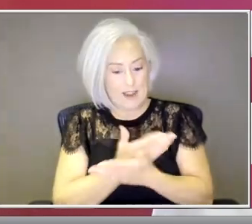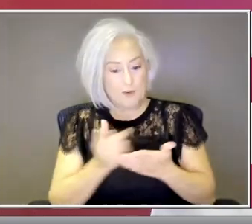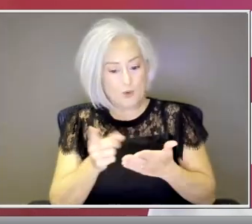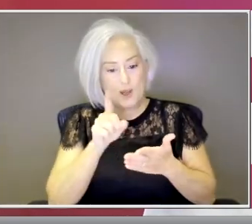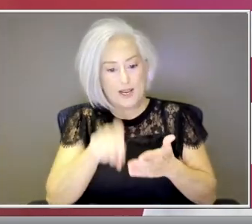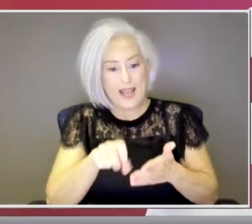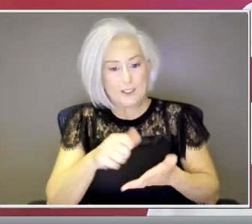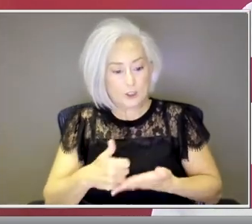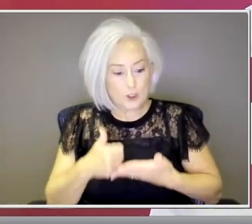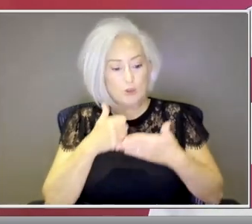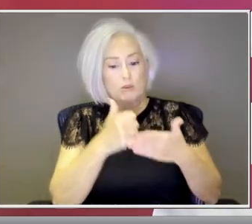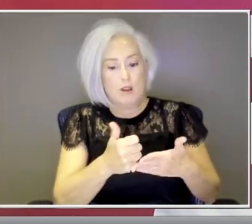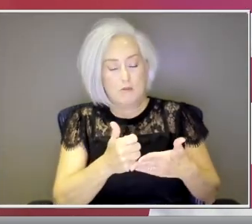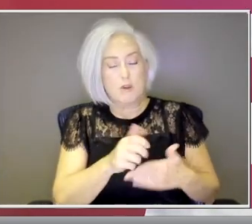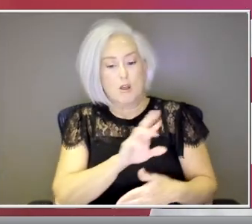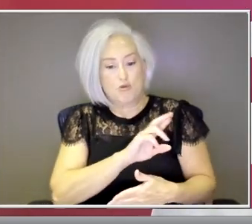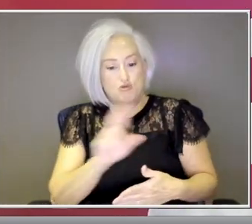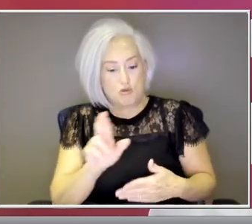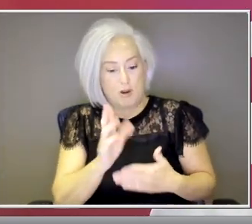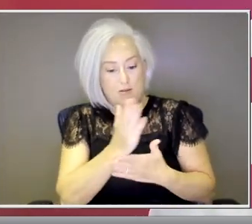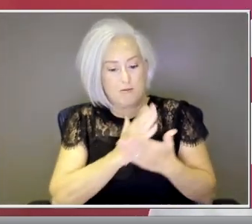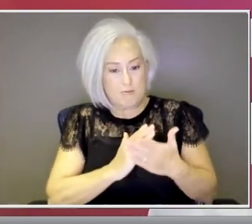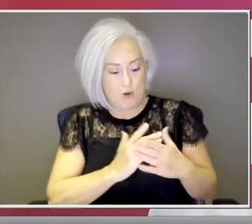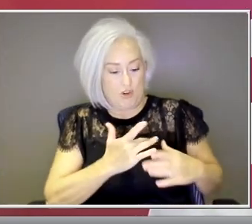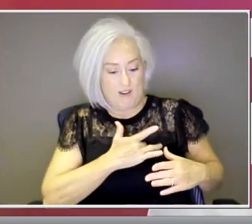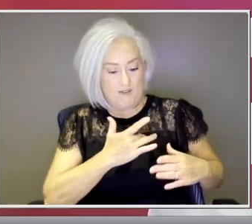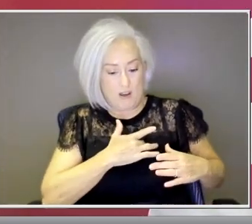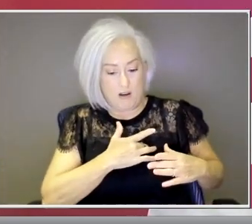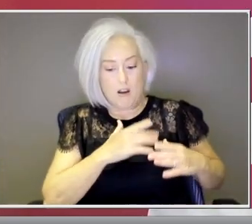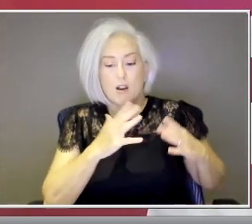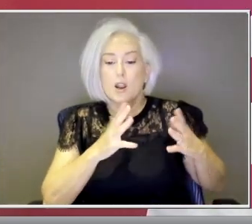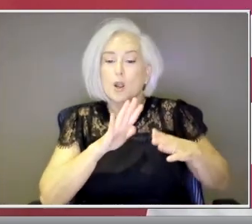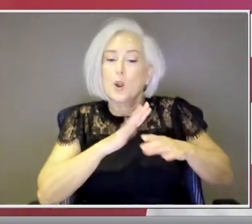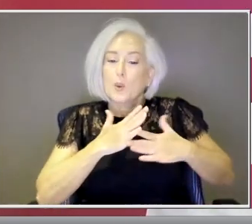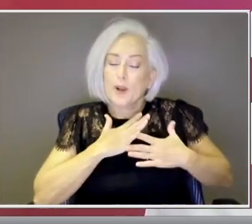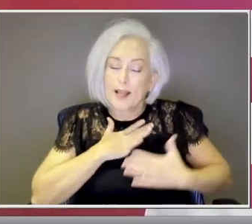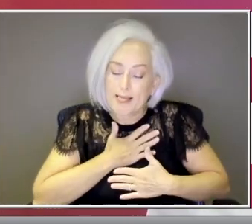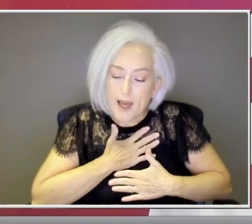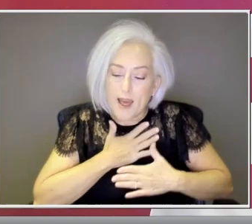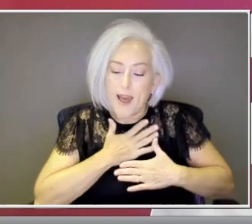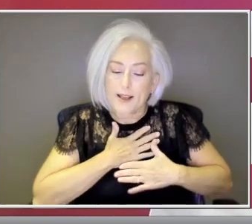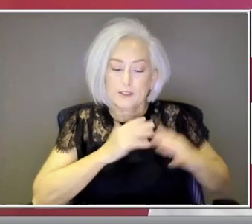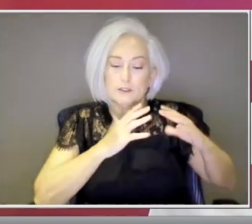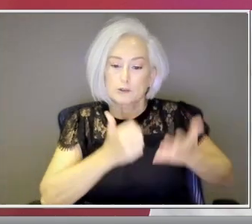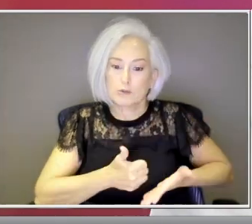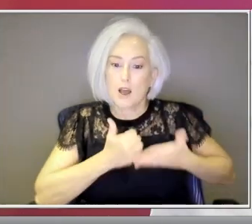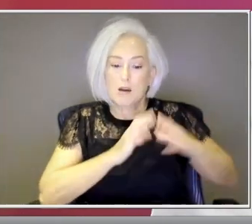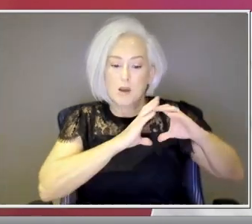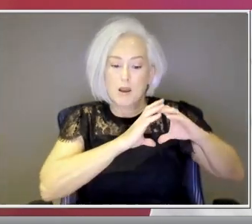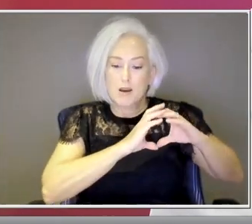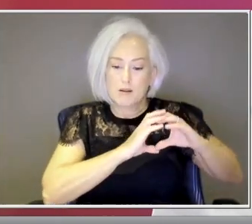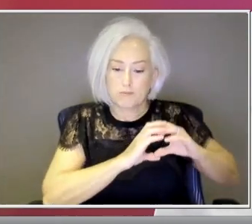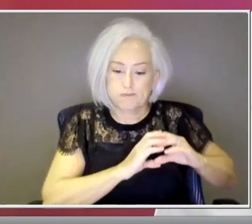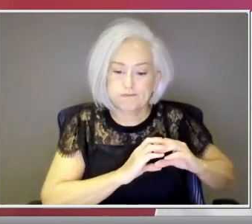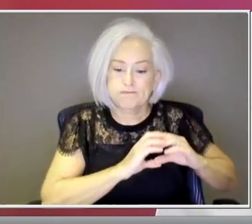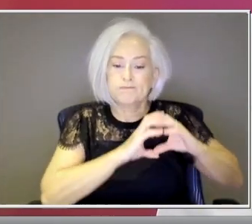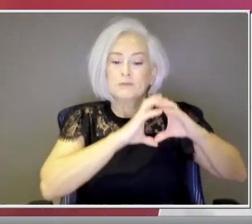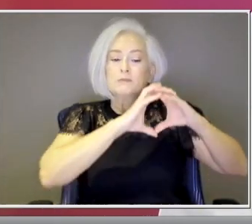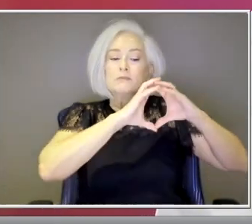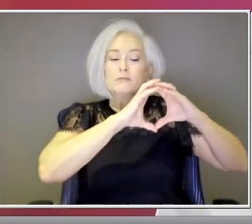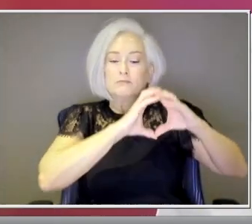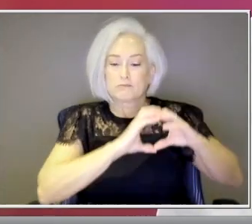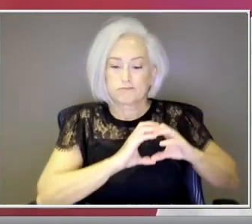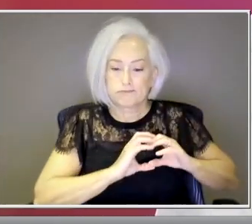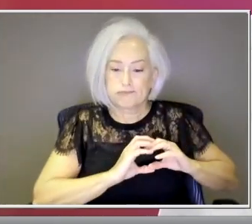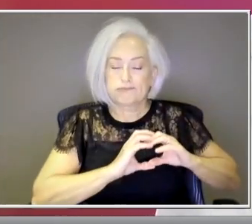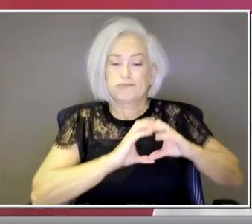relax, to make sure we can get blood flow to the lungs. And so these are very, very sick patients, because usually when they come to the ICU, they're unrepaired.